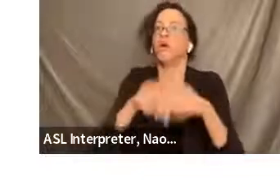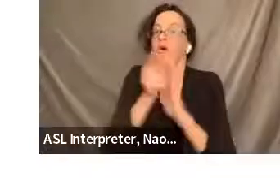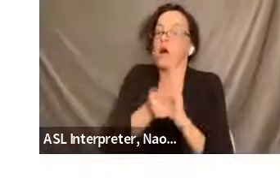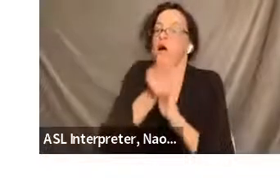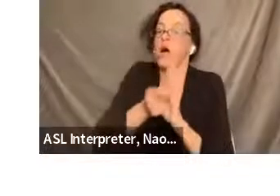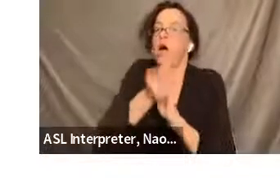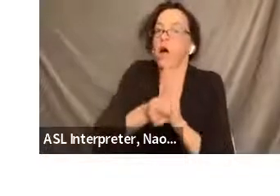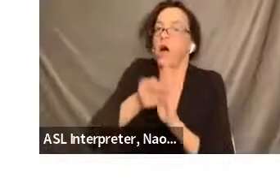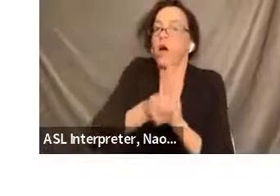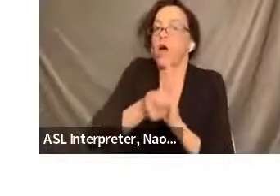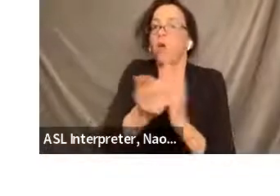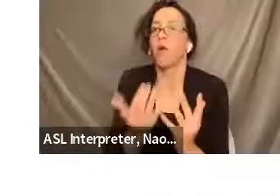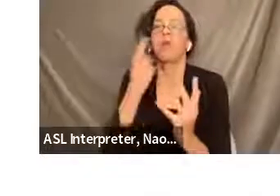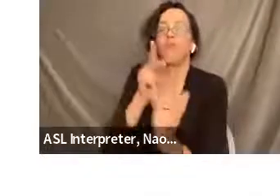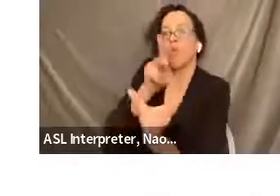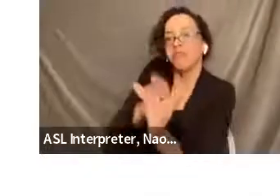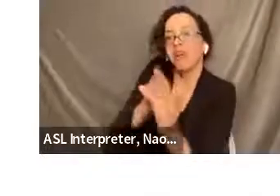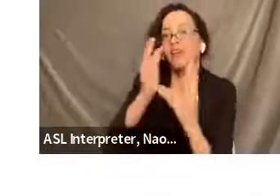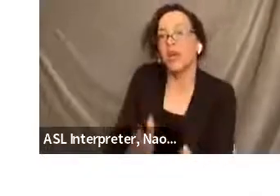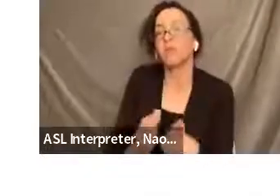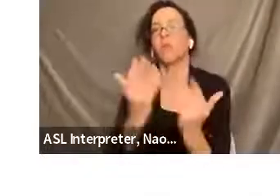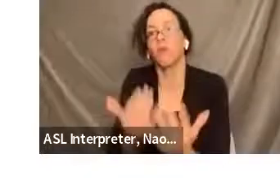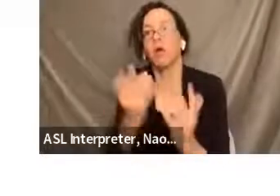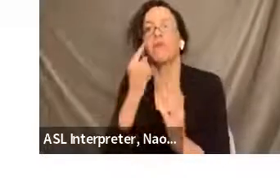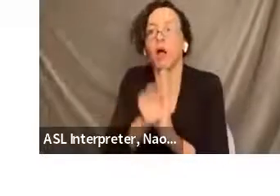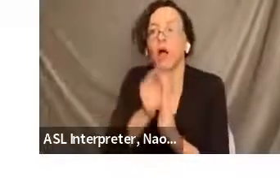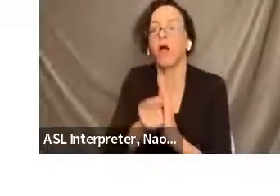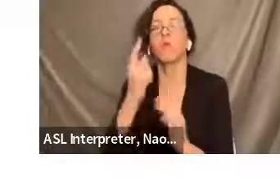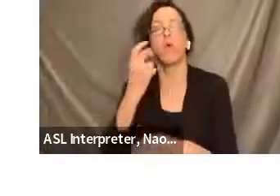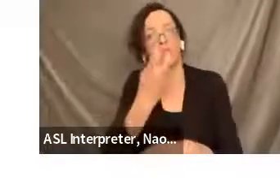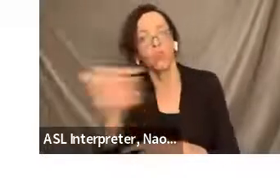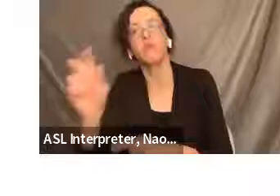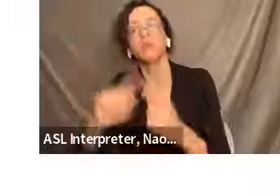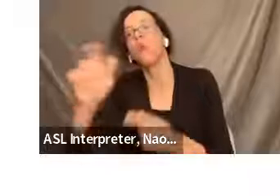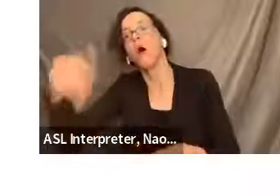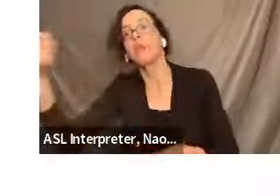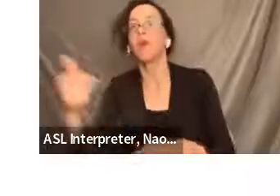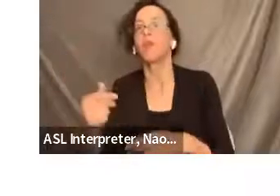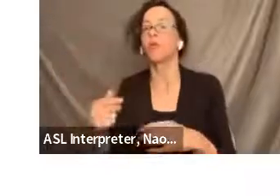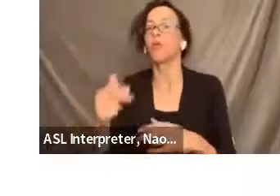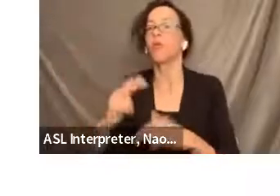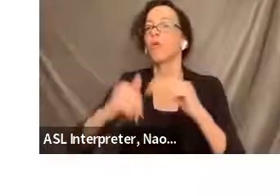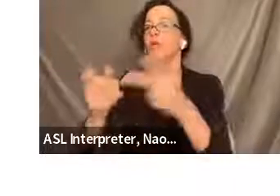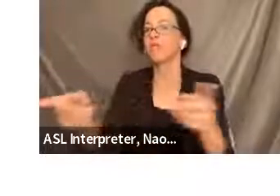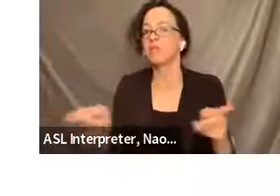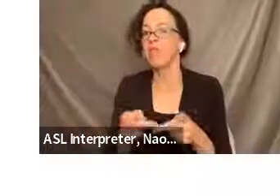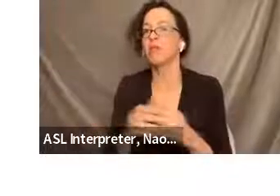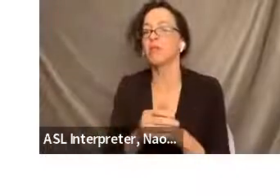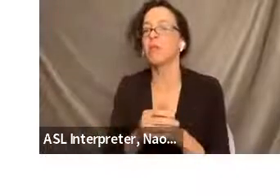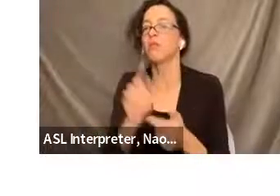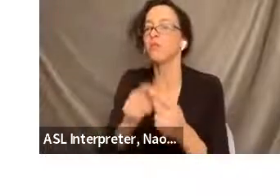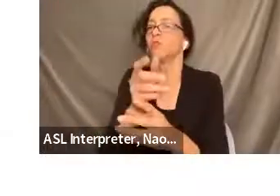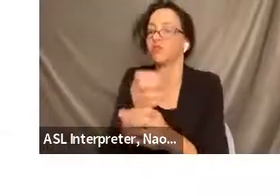transfer to another facility that can give the definitive care versus directly going there. Next